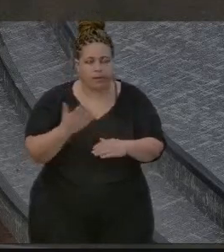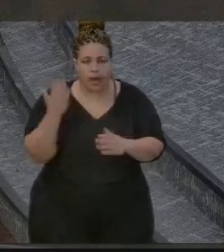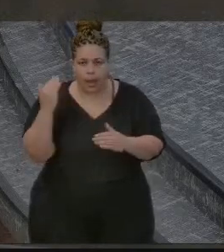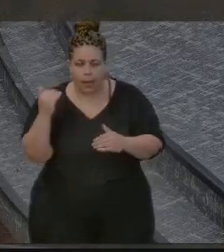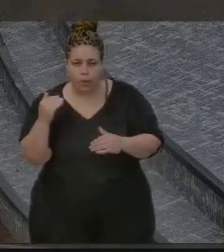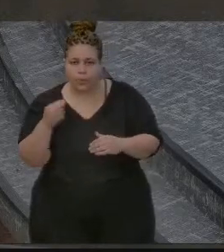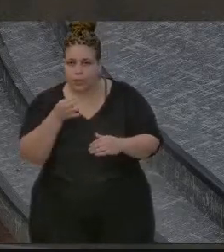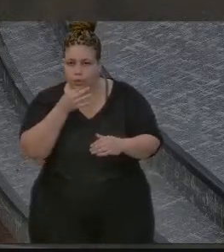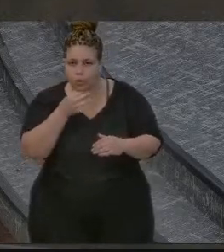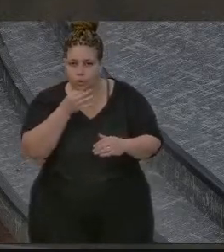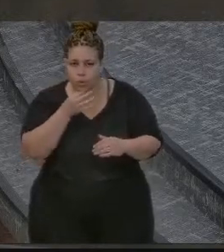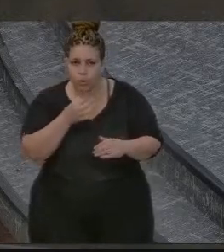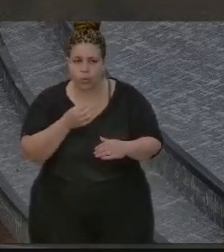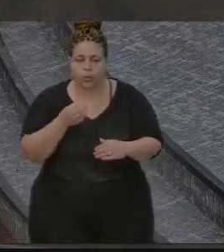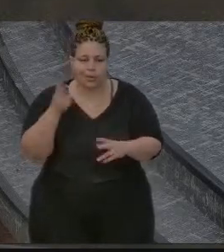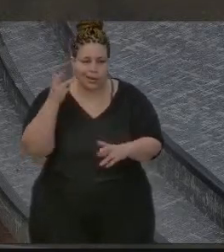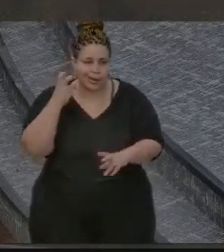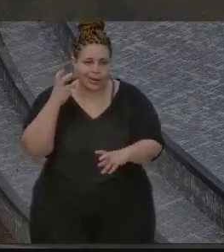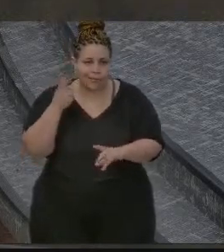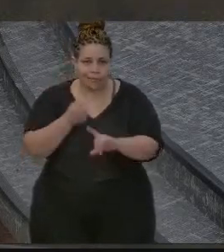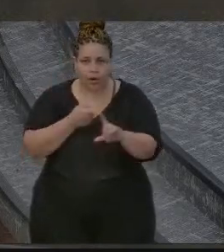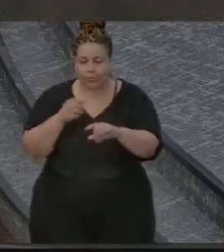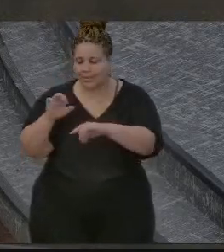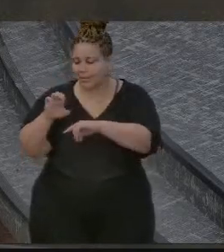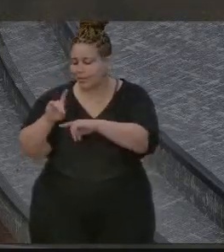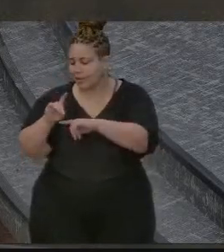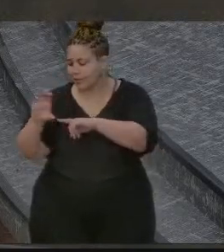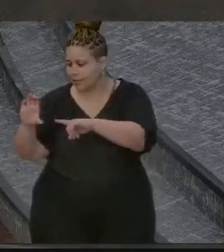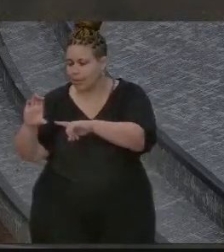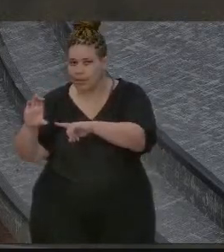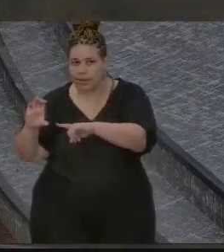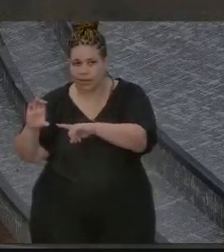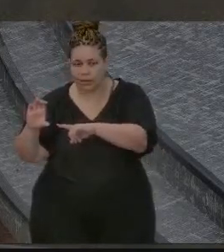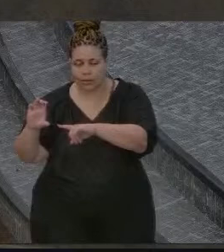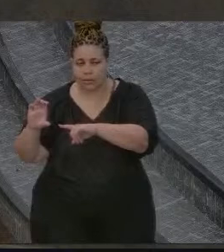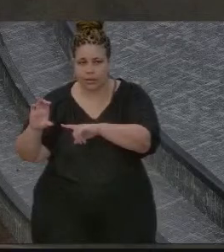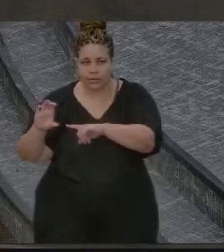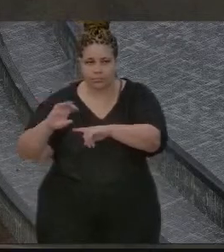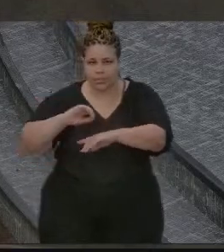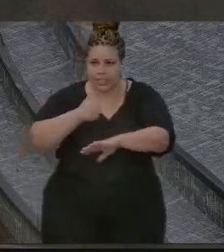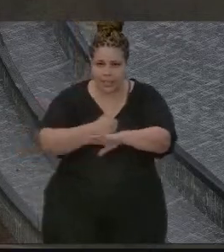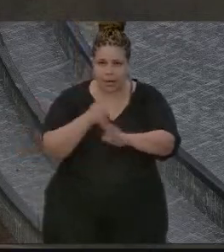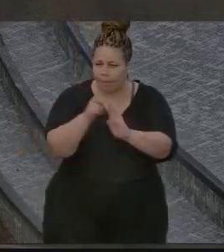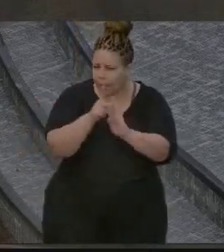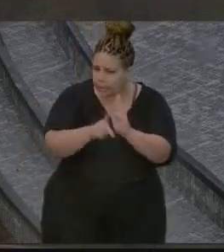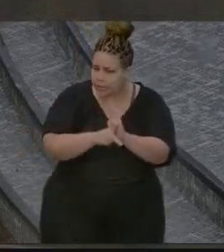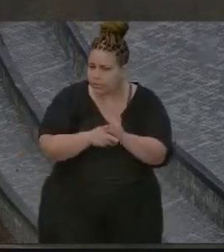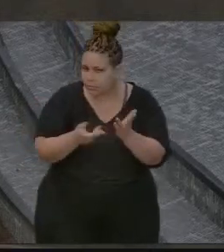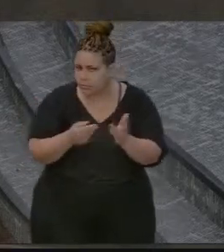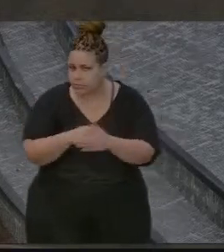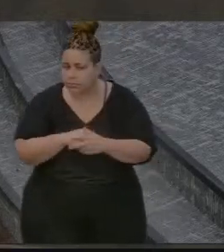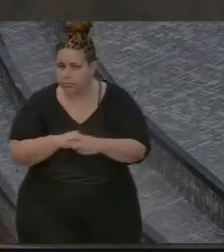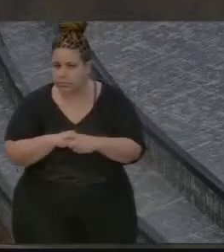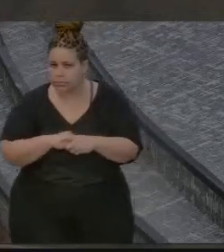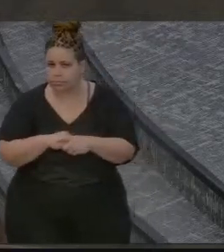near future, and that can also help us to frame what we want this to look like.